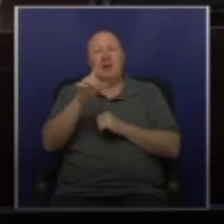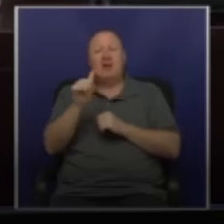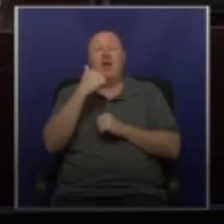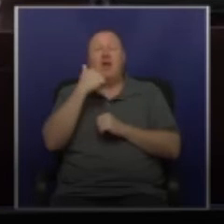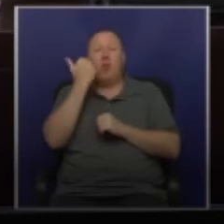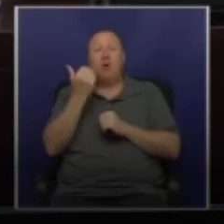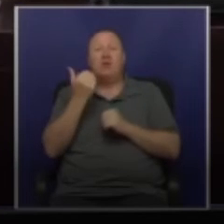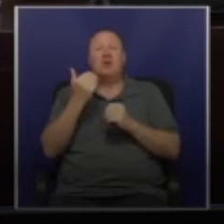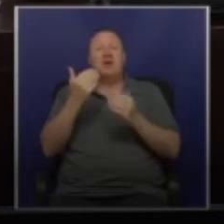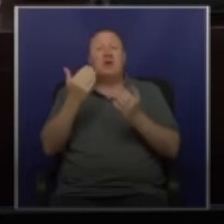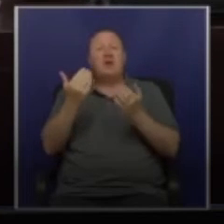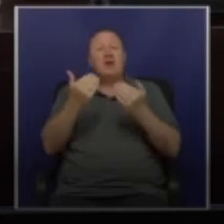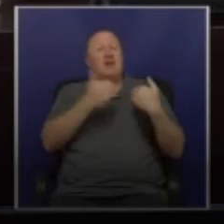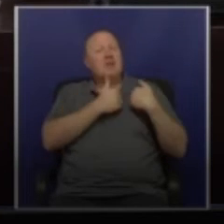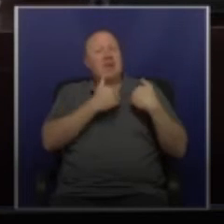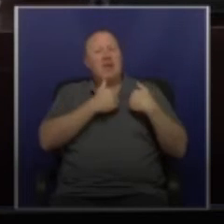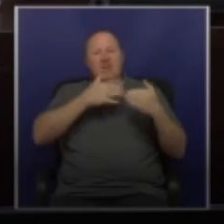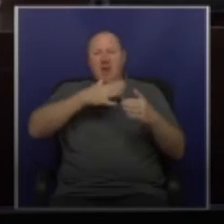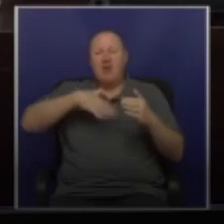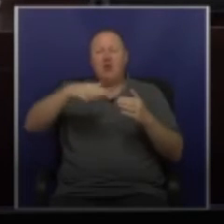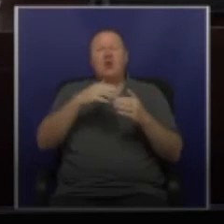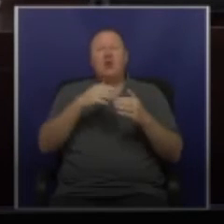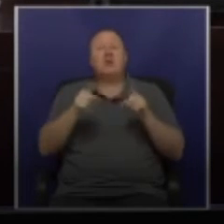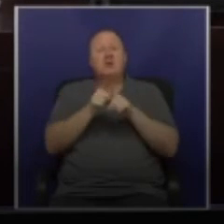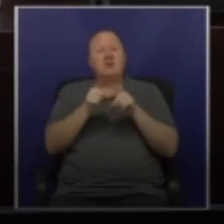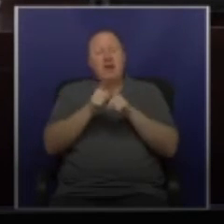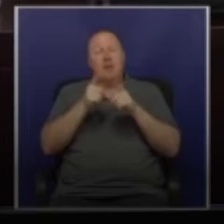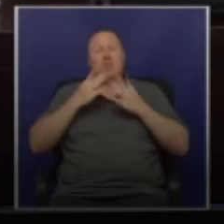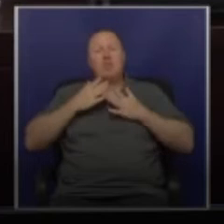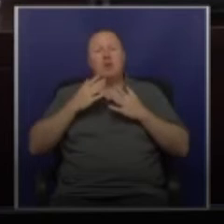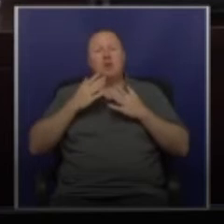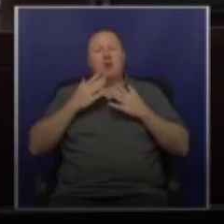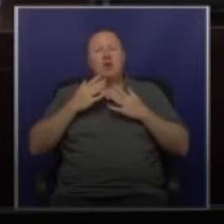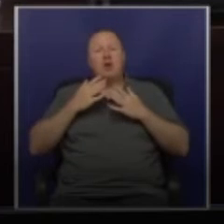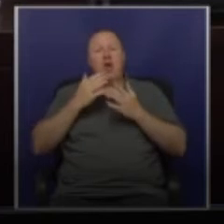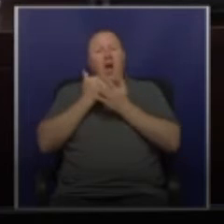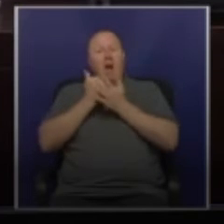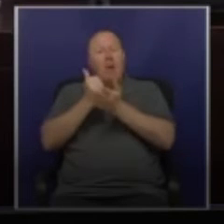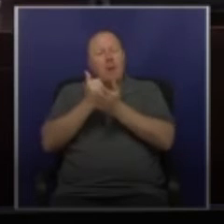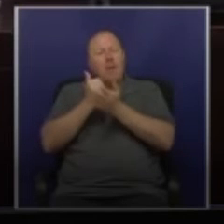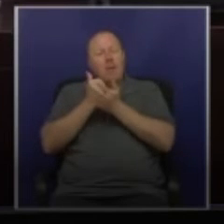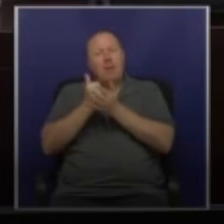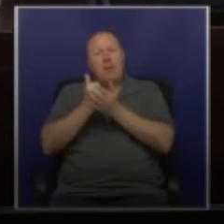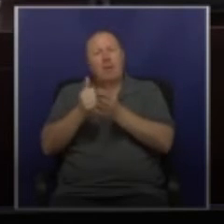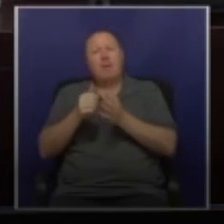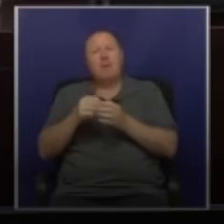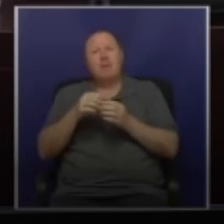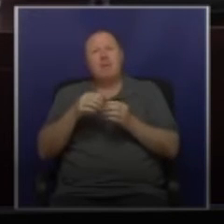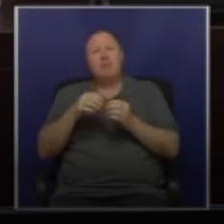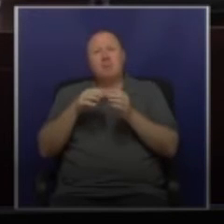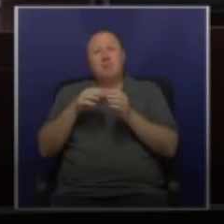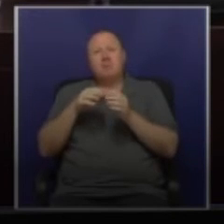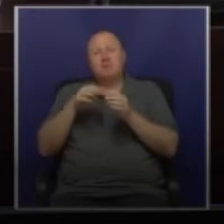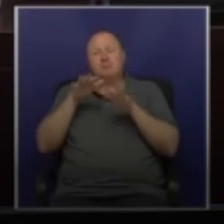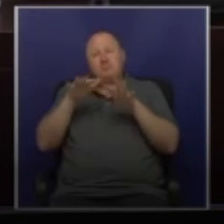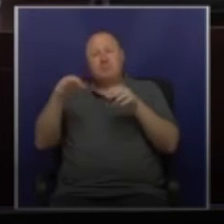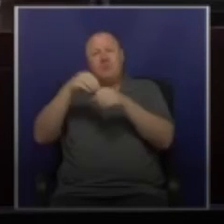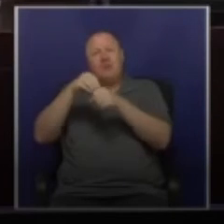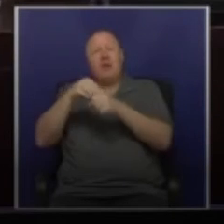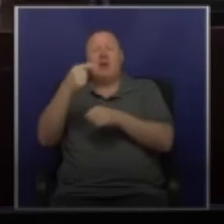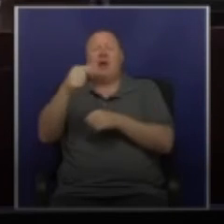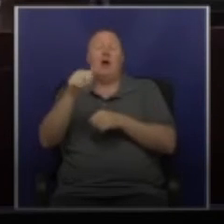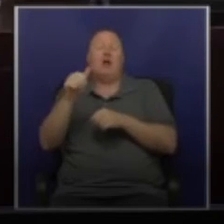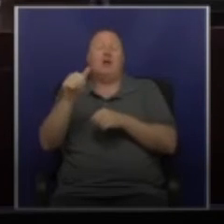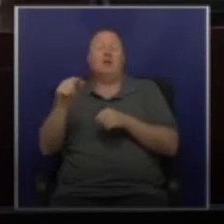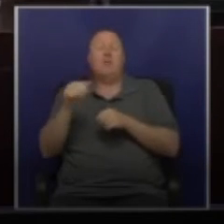creation of safe zones and for a humanitarian pause in the fighting to ensure the flow of increased aid into Gaza and to allow more